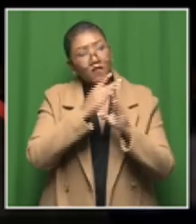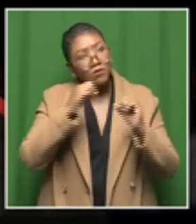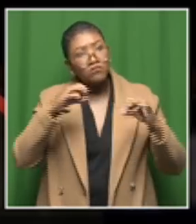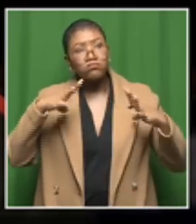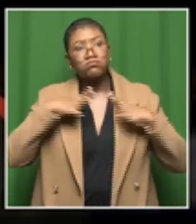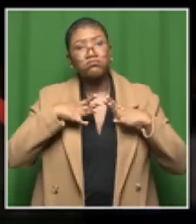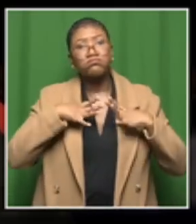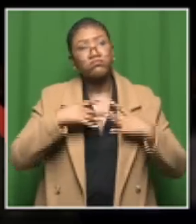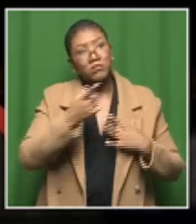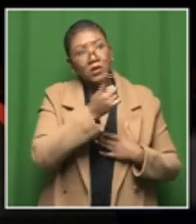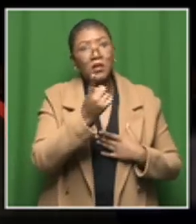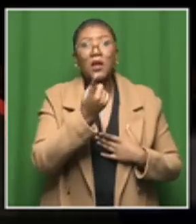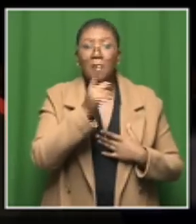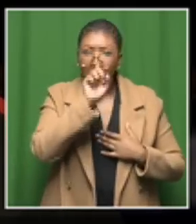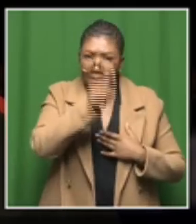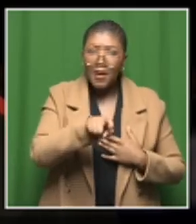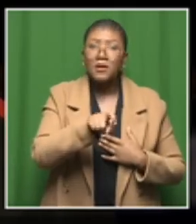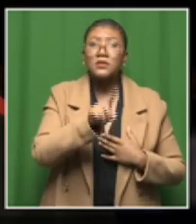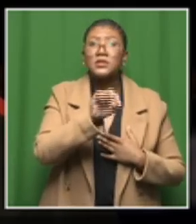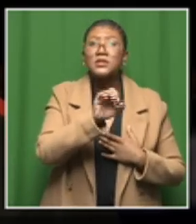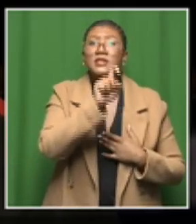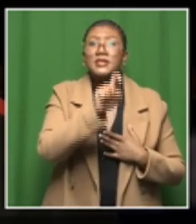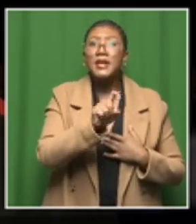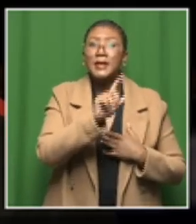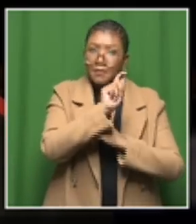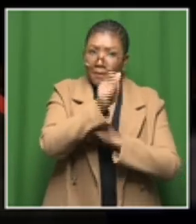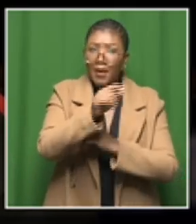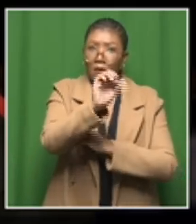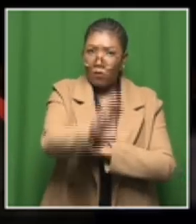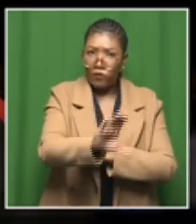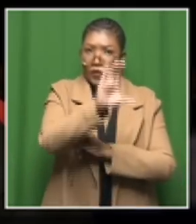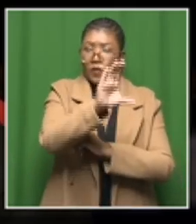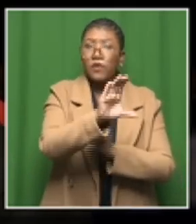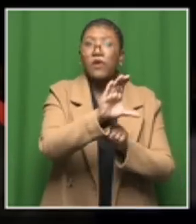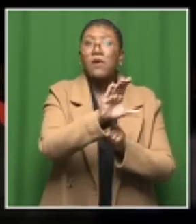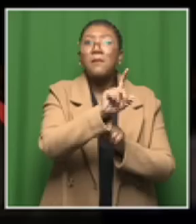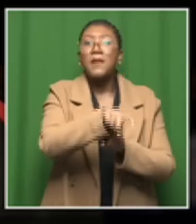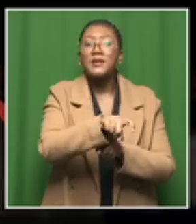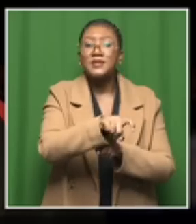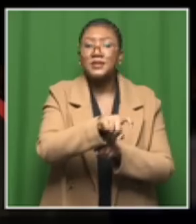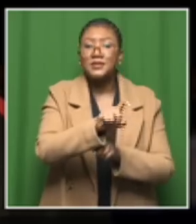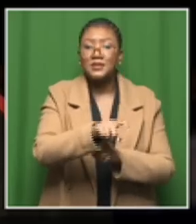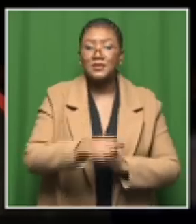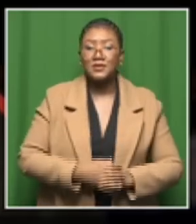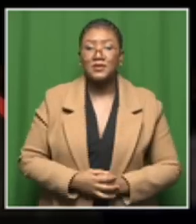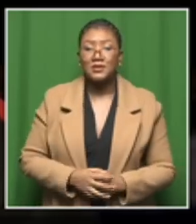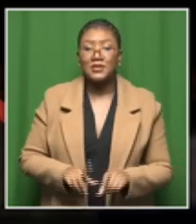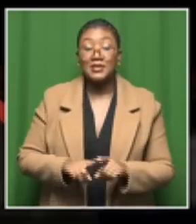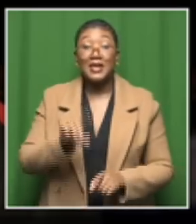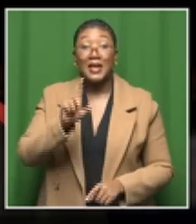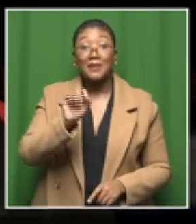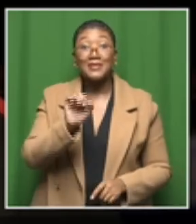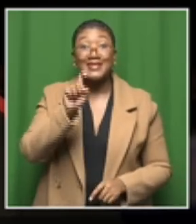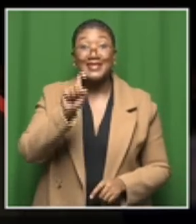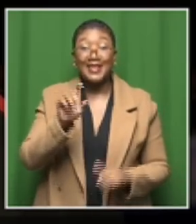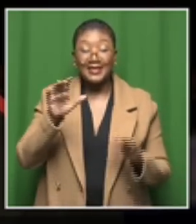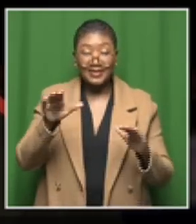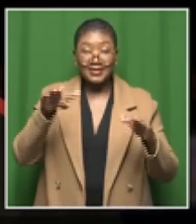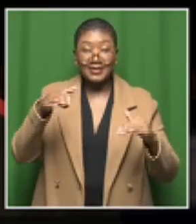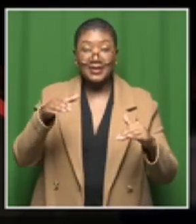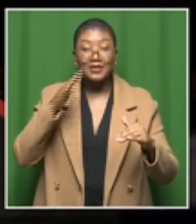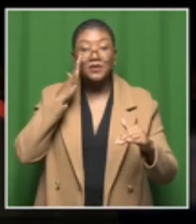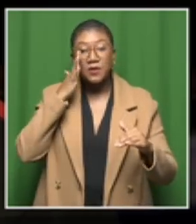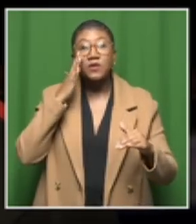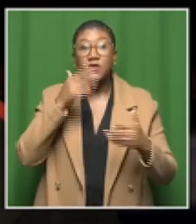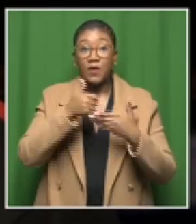AI, the infrastructure to go after these individuals. But we also need to look at the tax regime to reduce the loopholes